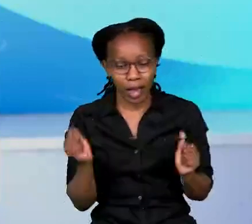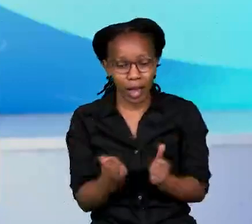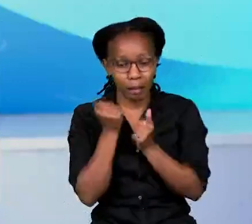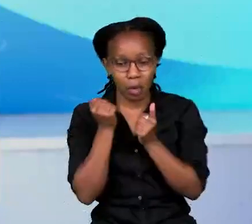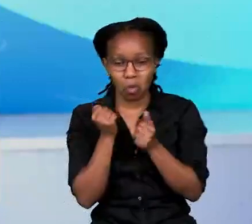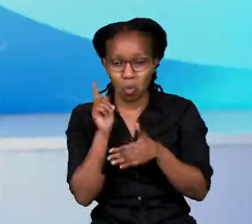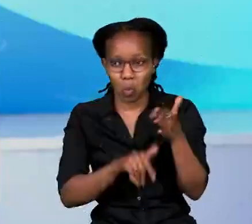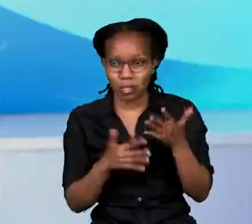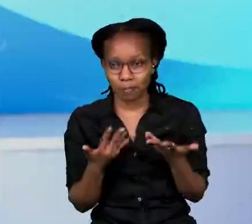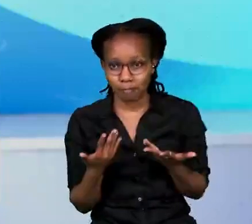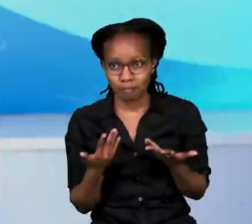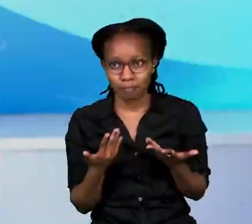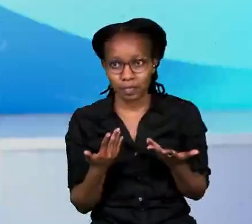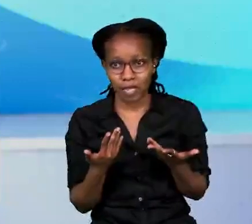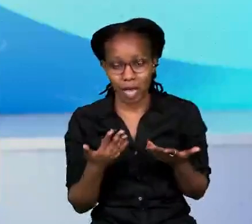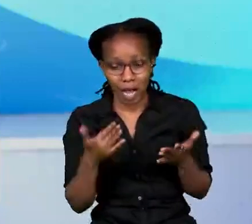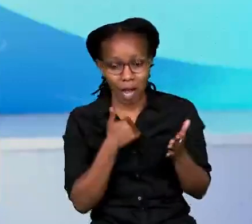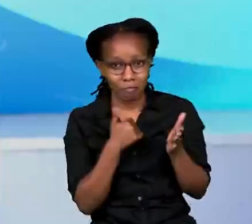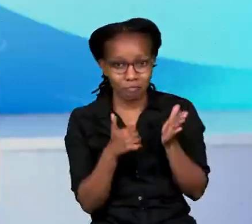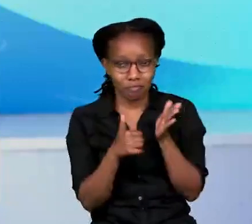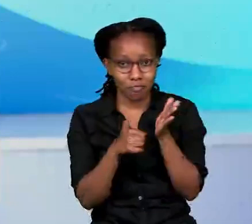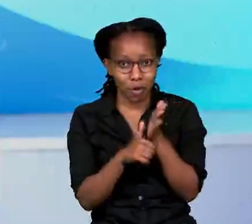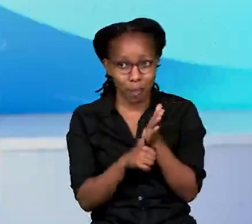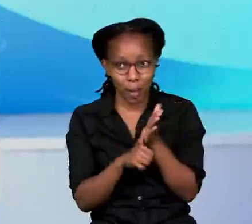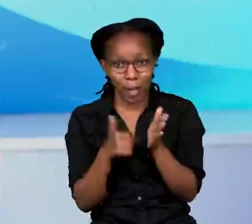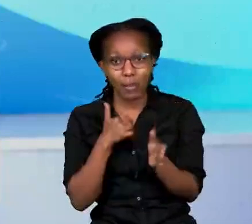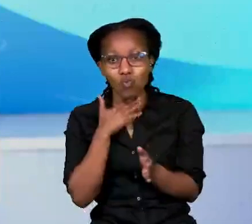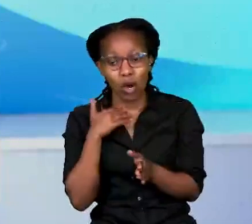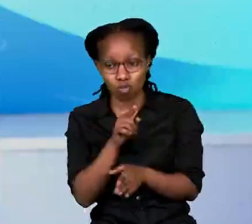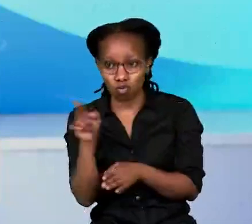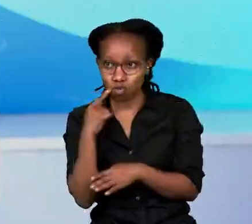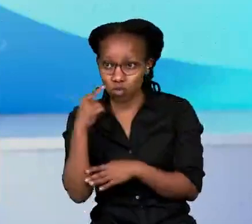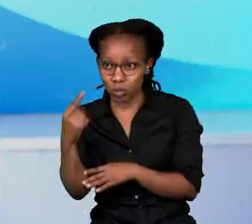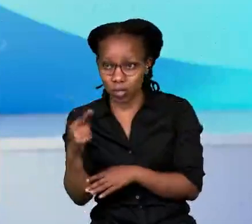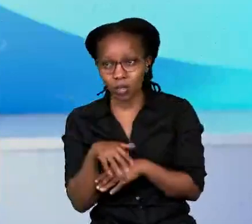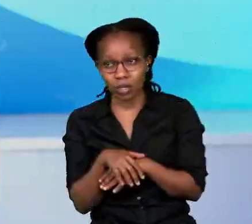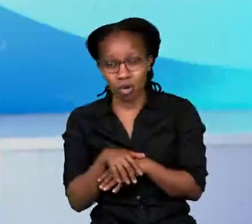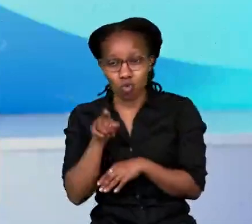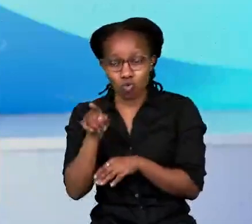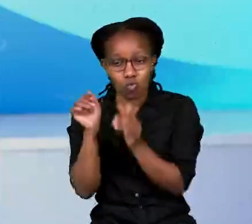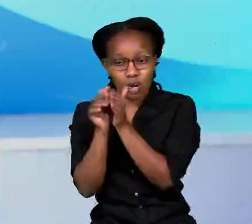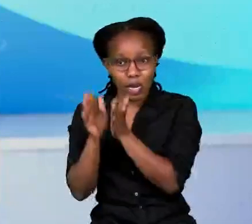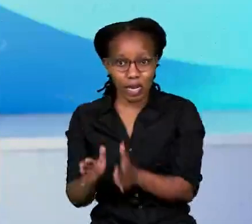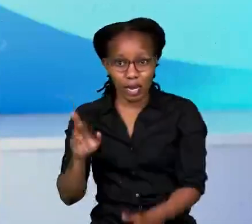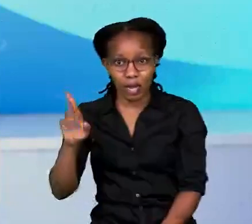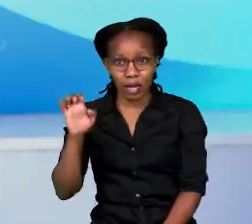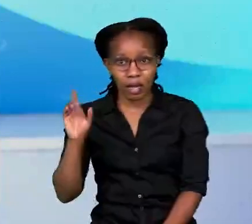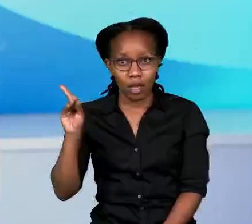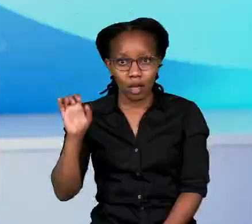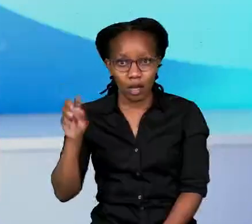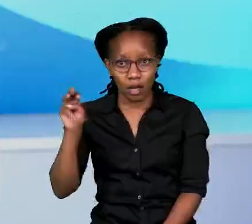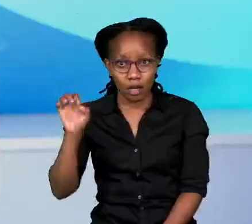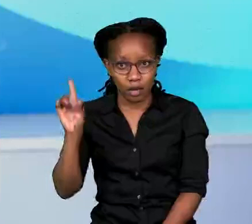we going to see a total blackout? And I want you to speak as the head of the Redeemed Church. Are we going to see a total blackout